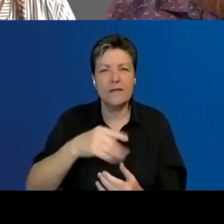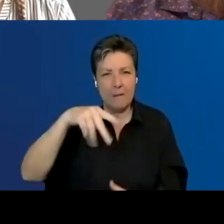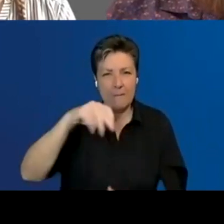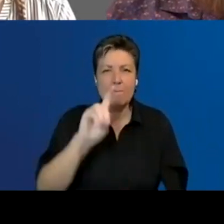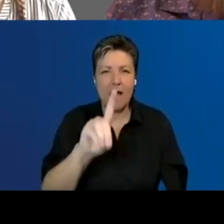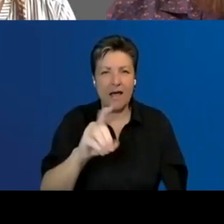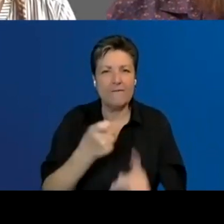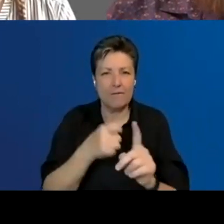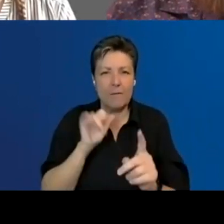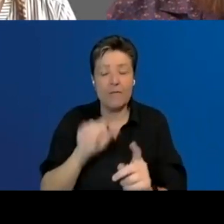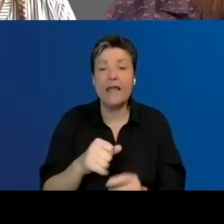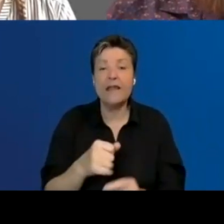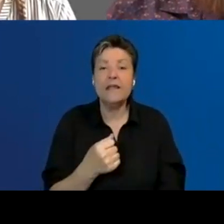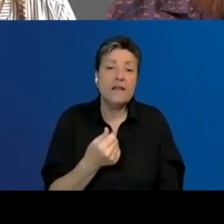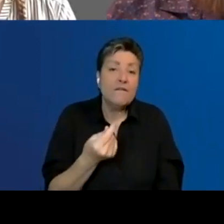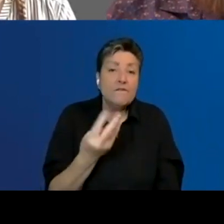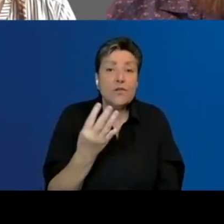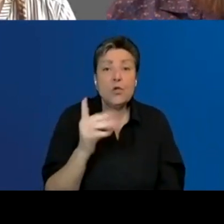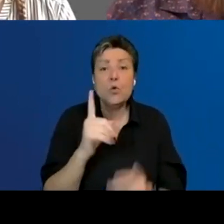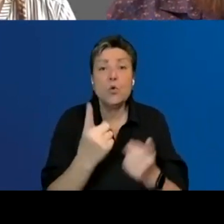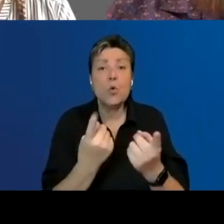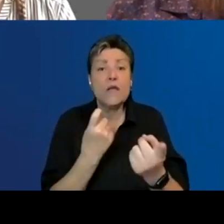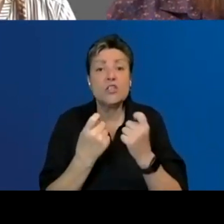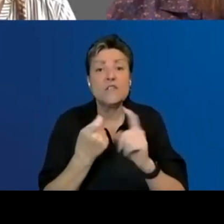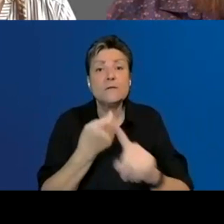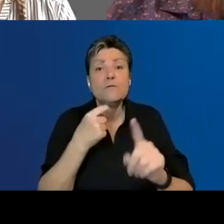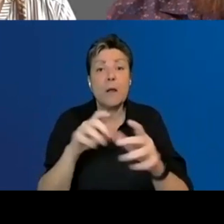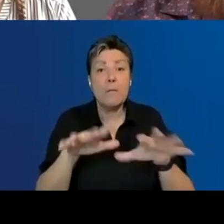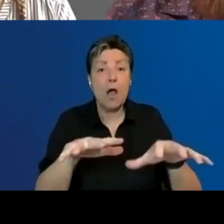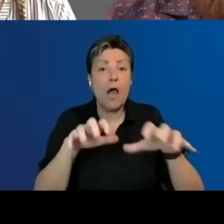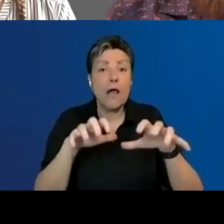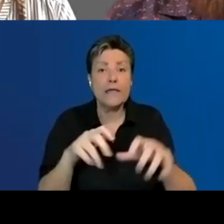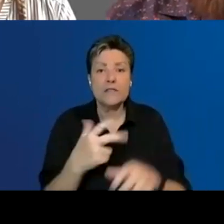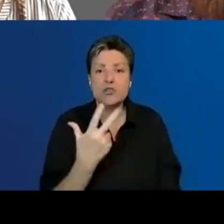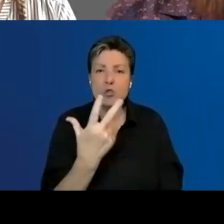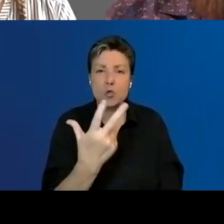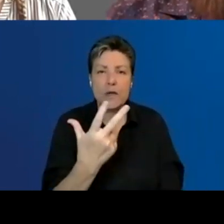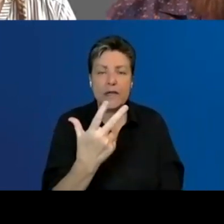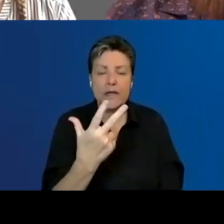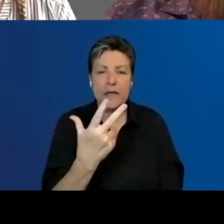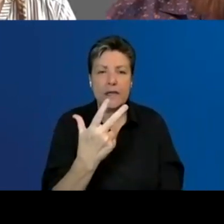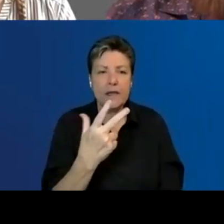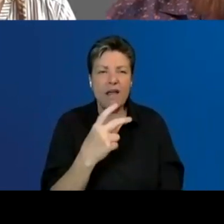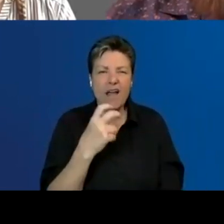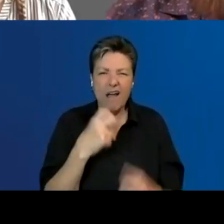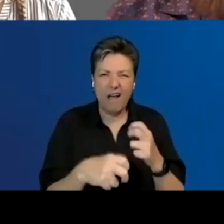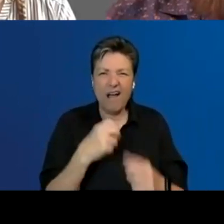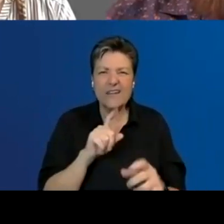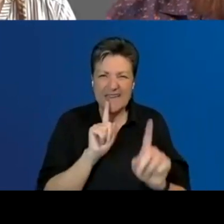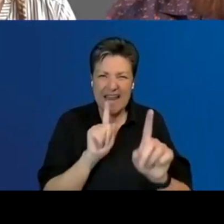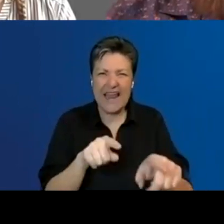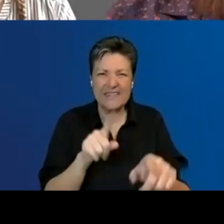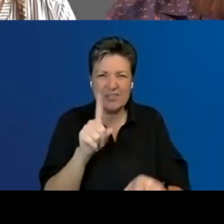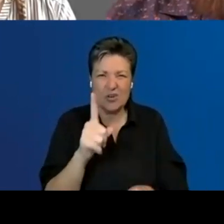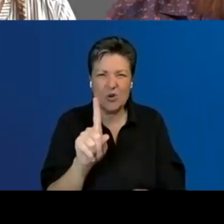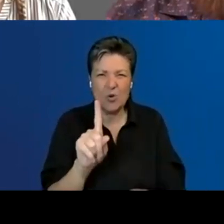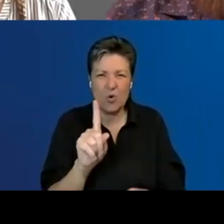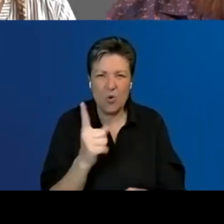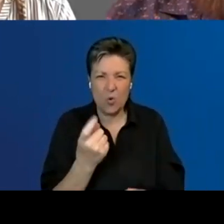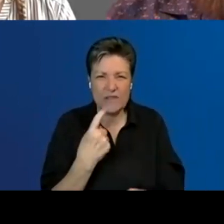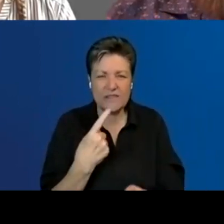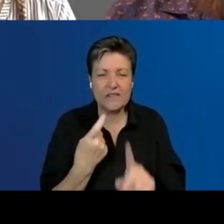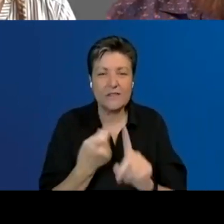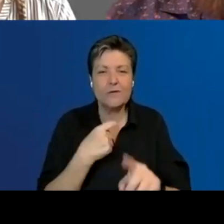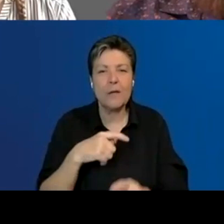audience. We got three very, I would say, hard to answer ones from a former fellow, Alex